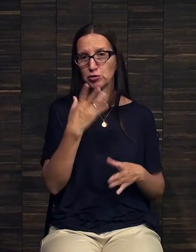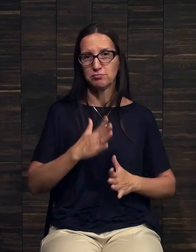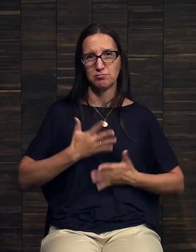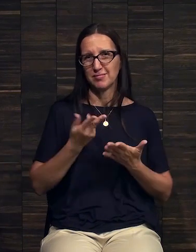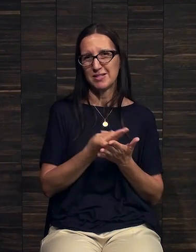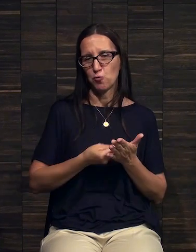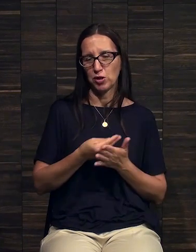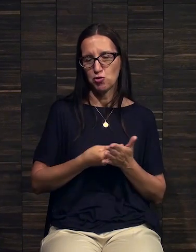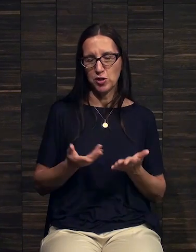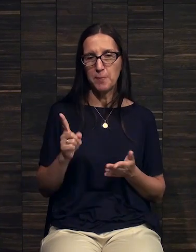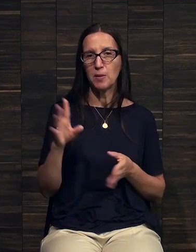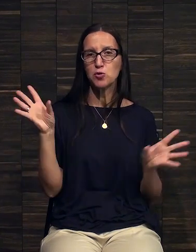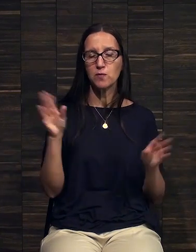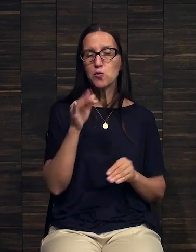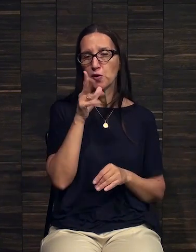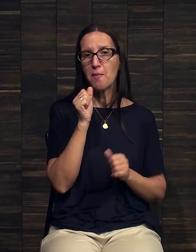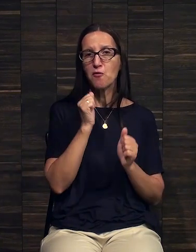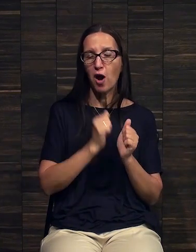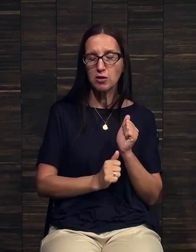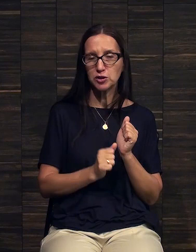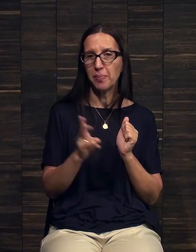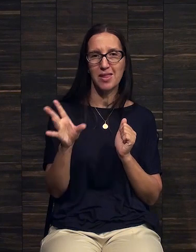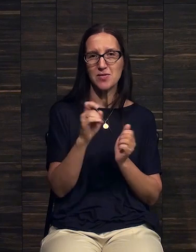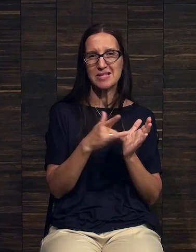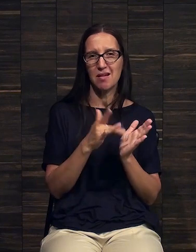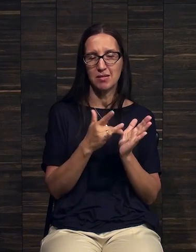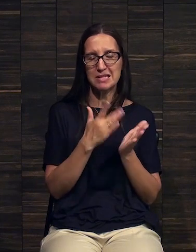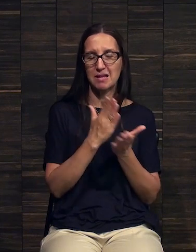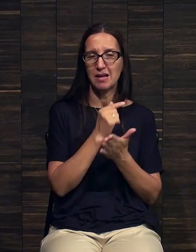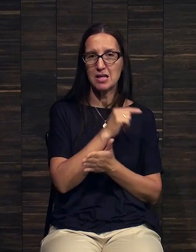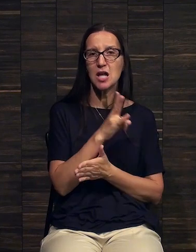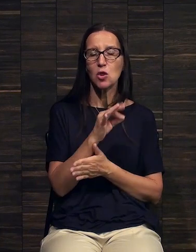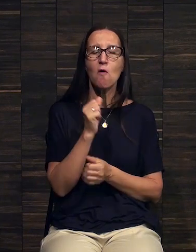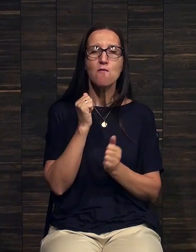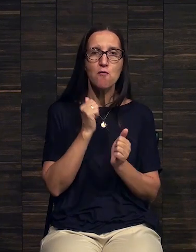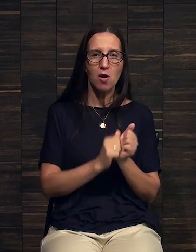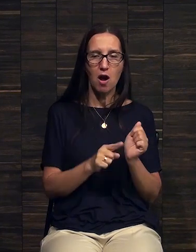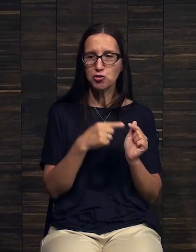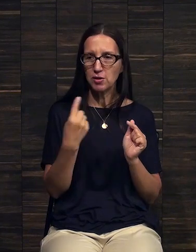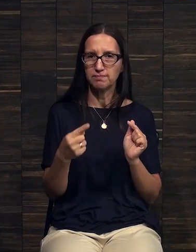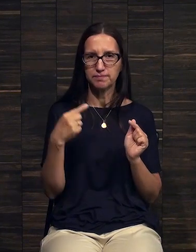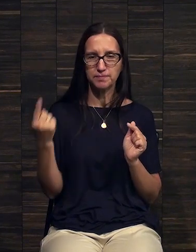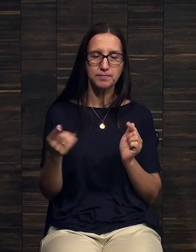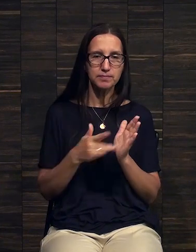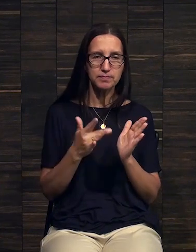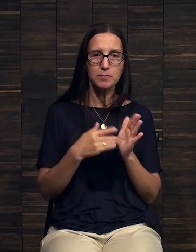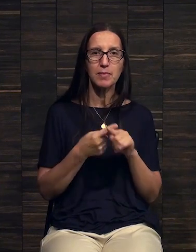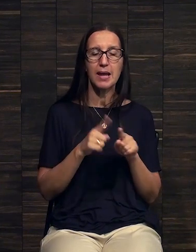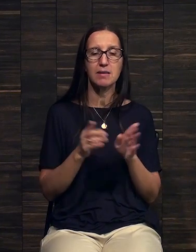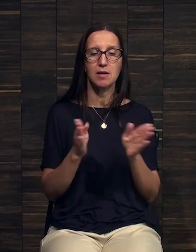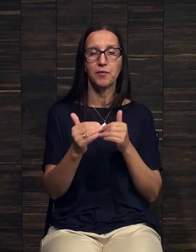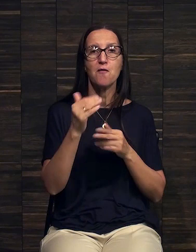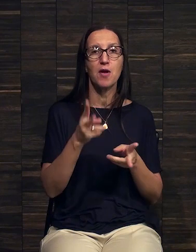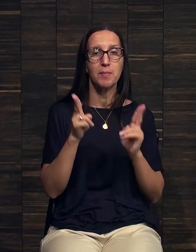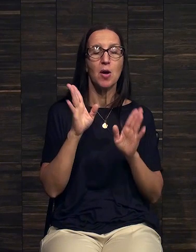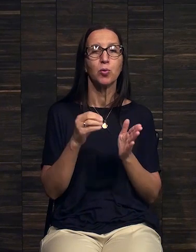posture. And there is a admiration because in not all the pages are shown, but almost each